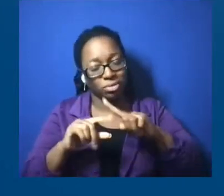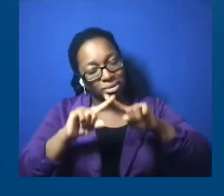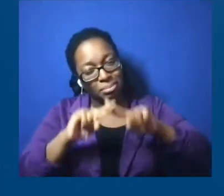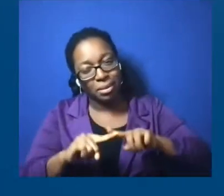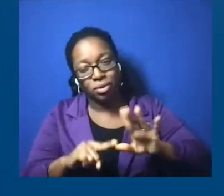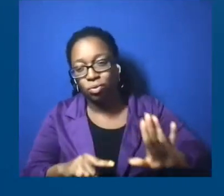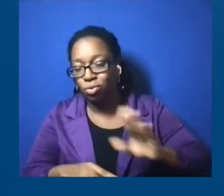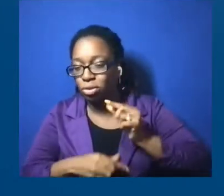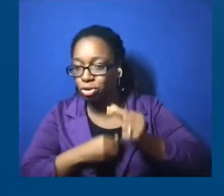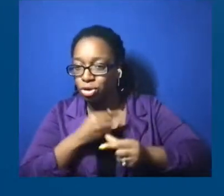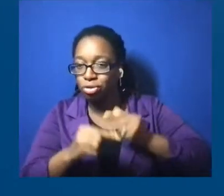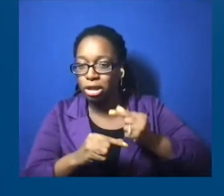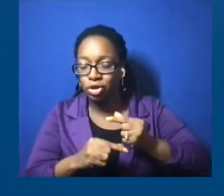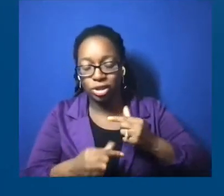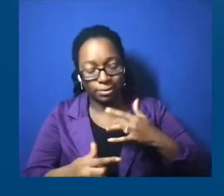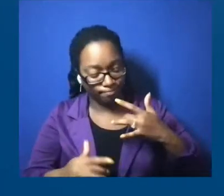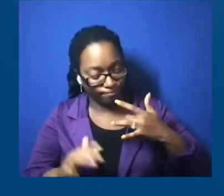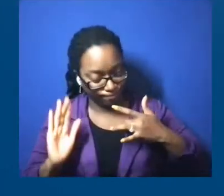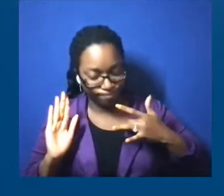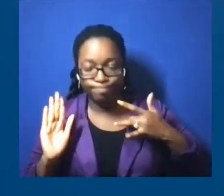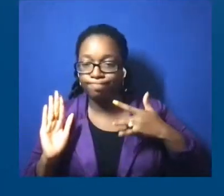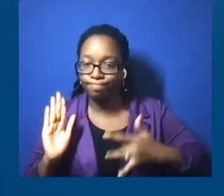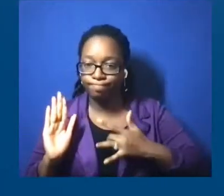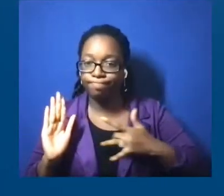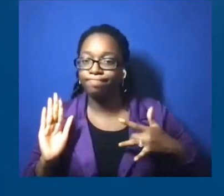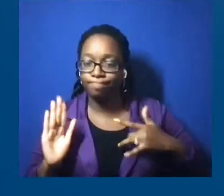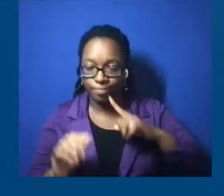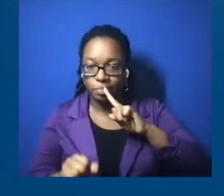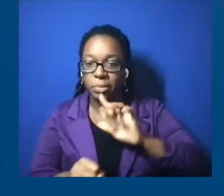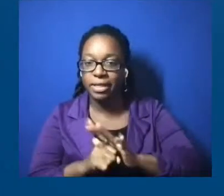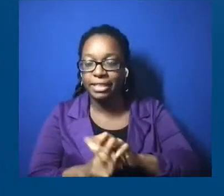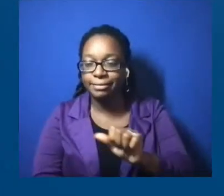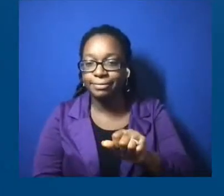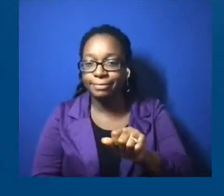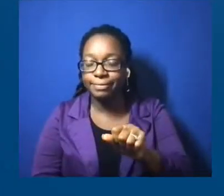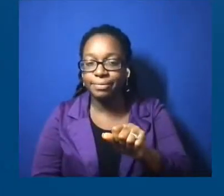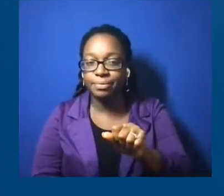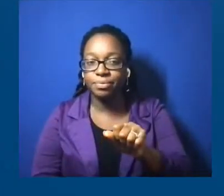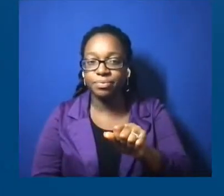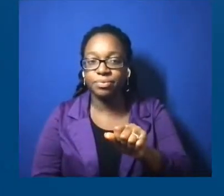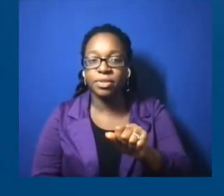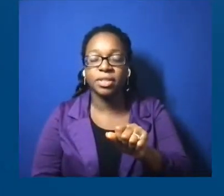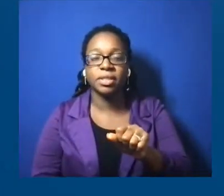heart, giving my word as a Biden, I believe it, is that